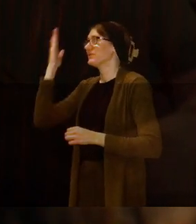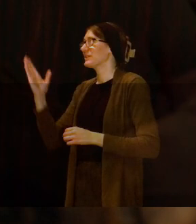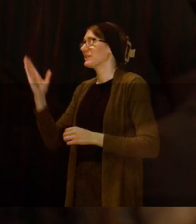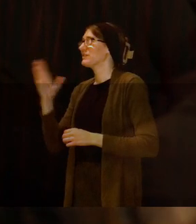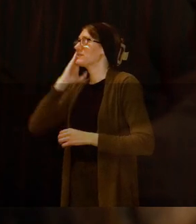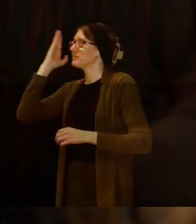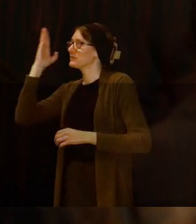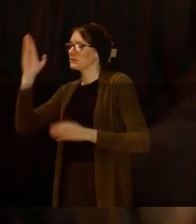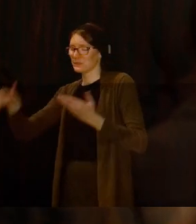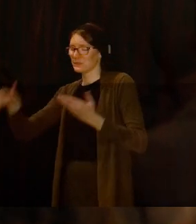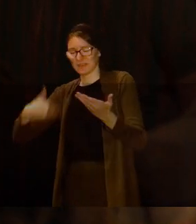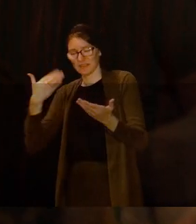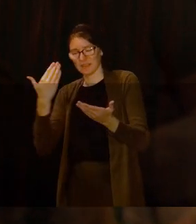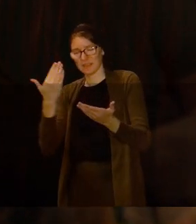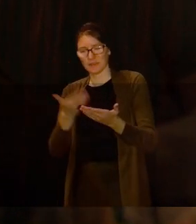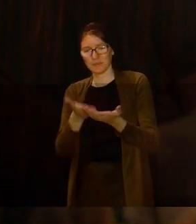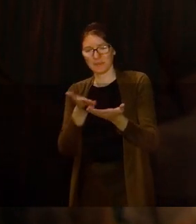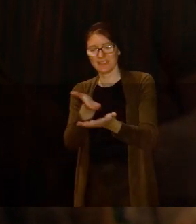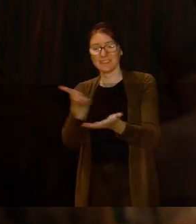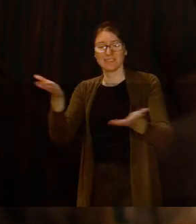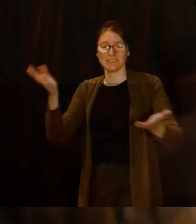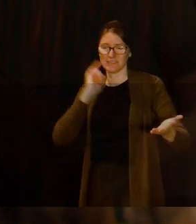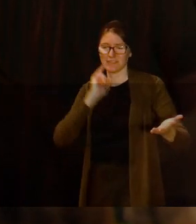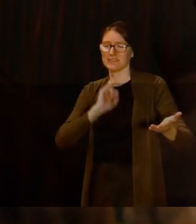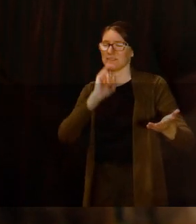Emmanuel shall come to thee, O